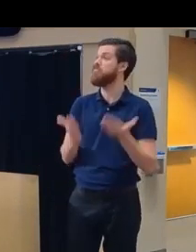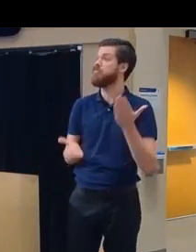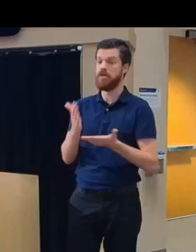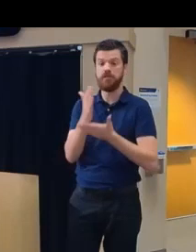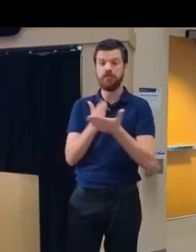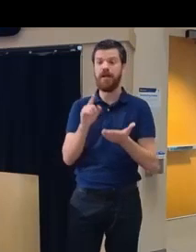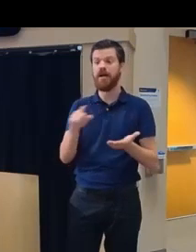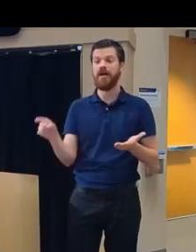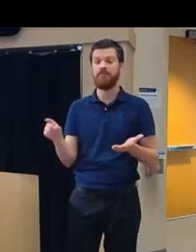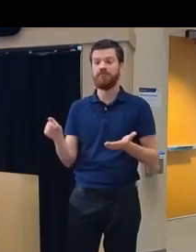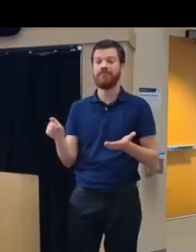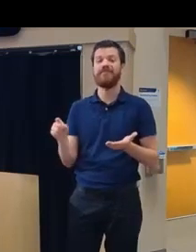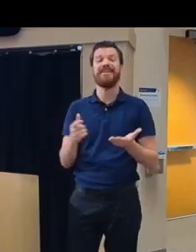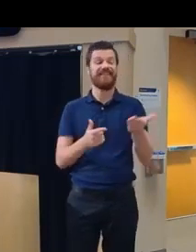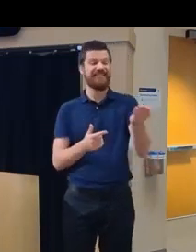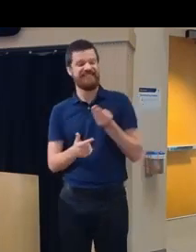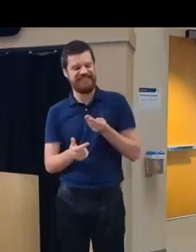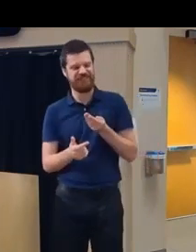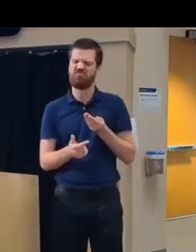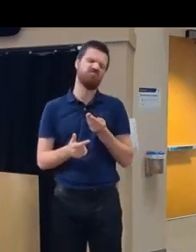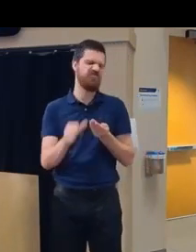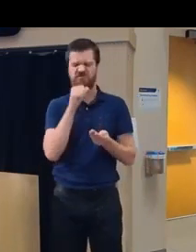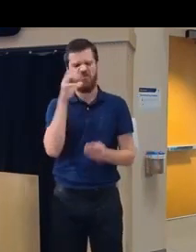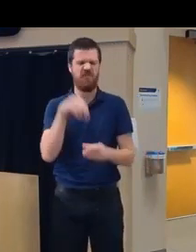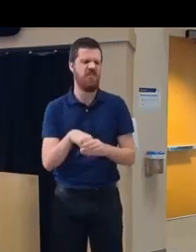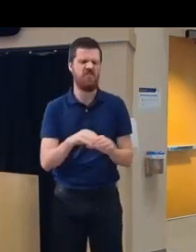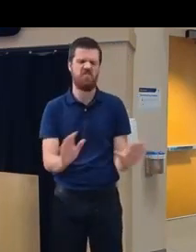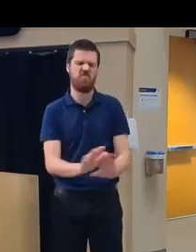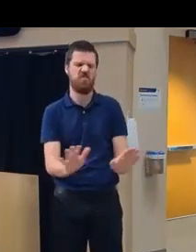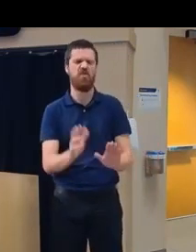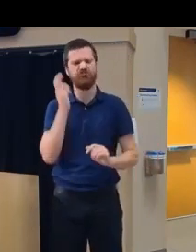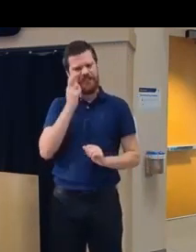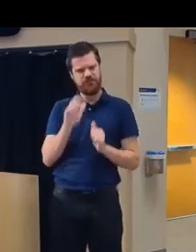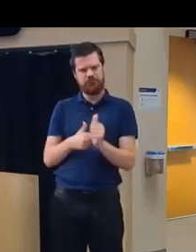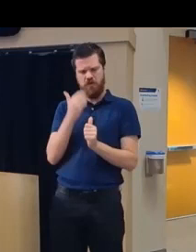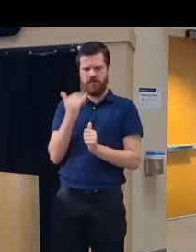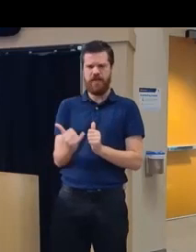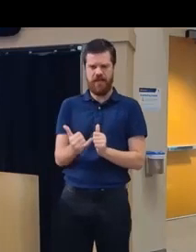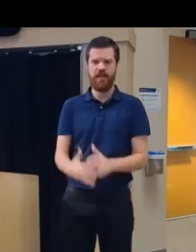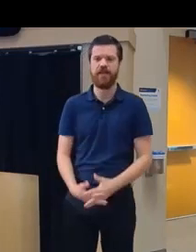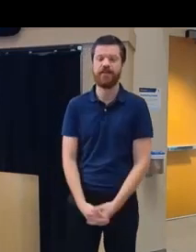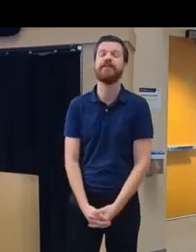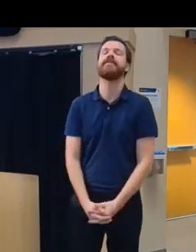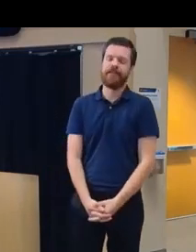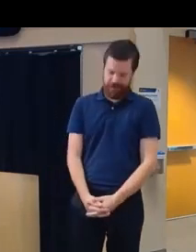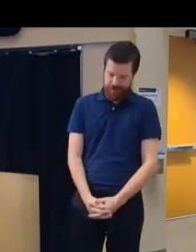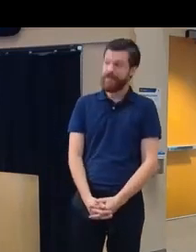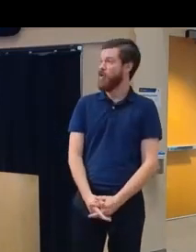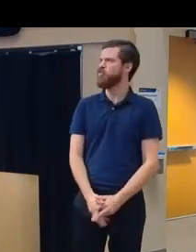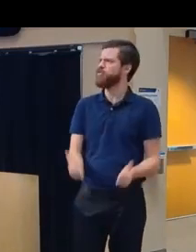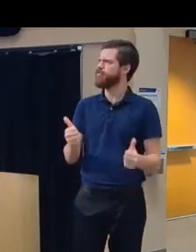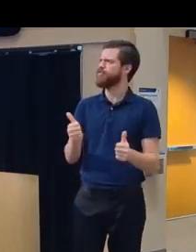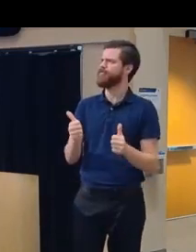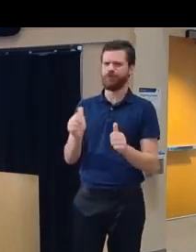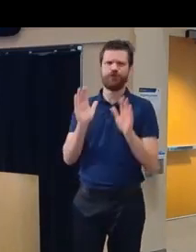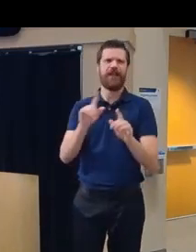that didn't enroll in the Yes. study, what were their reasons? So that's really great. These questions are